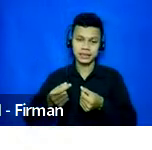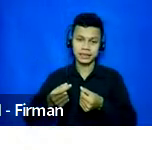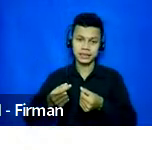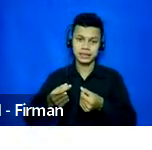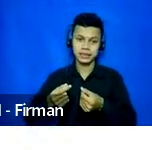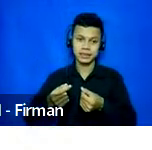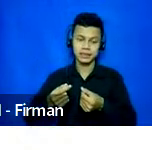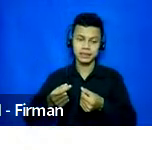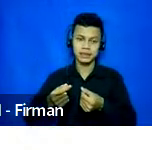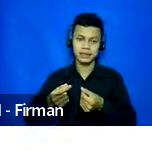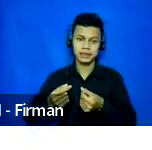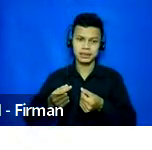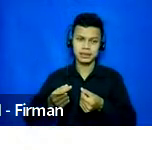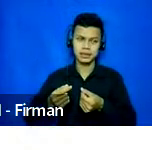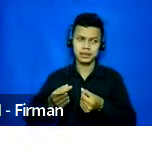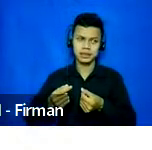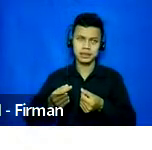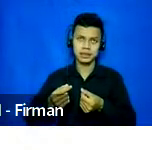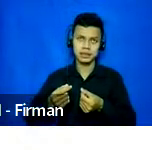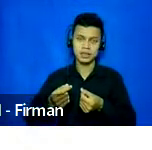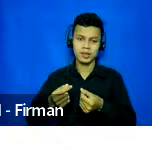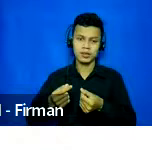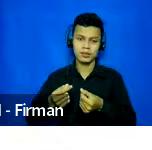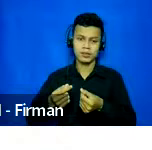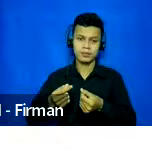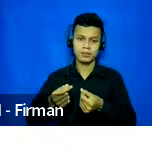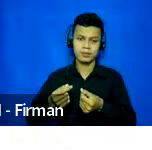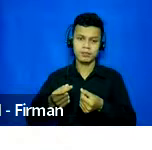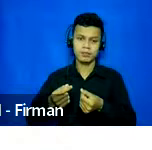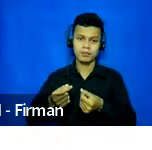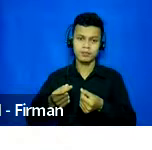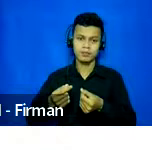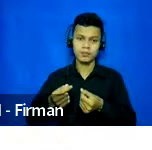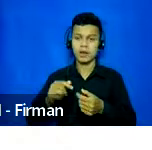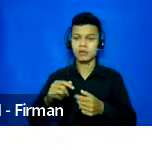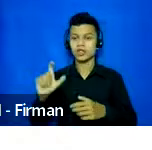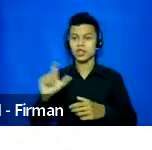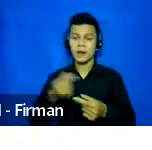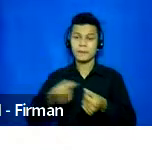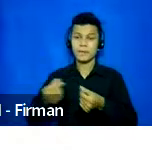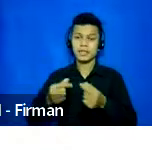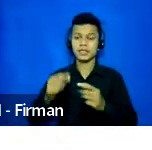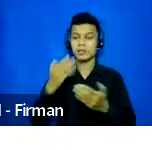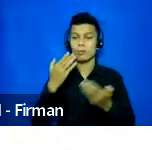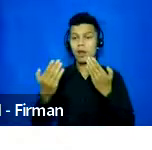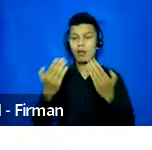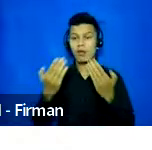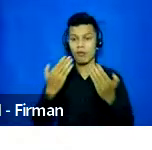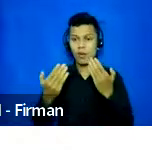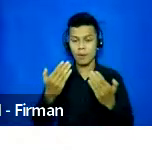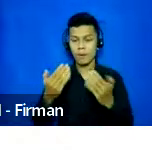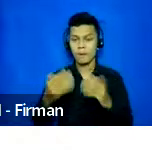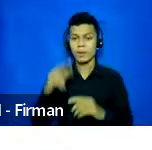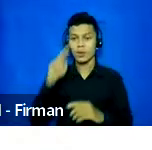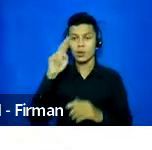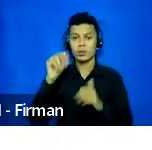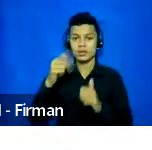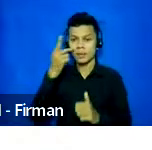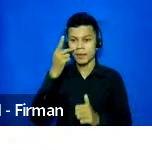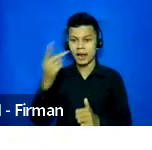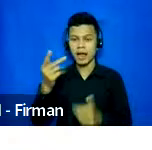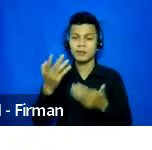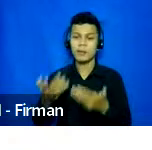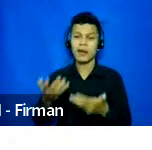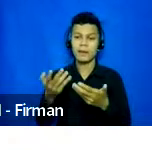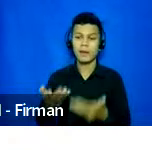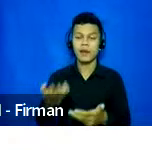insensitive in business model of the platforms and how some of it often lead to the promotions of misleading